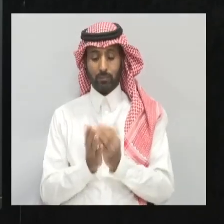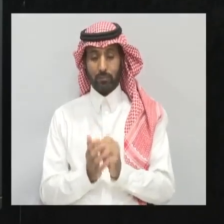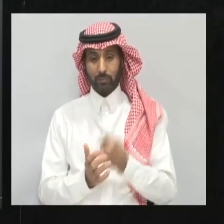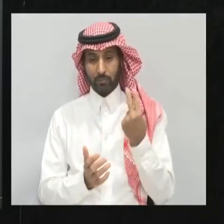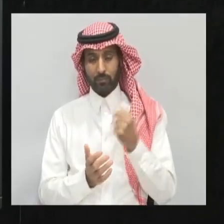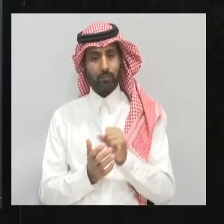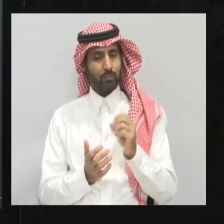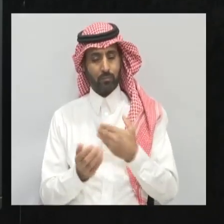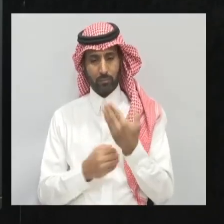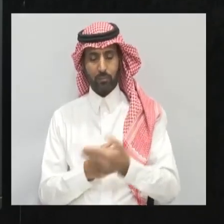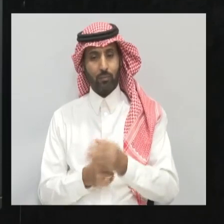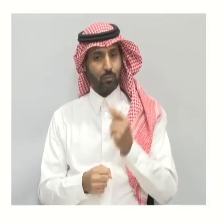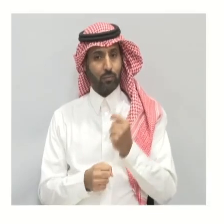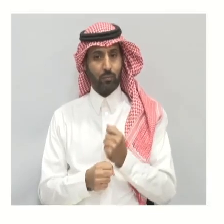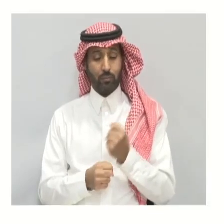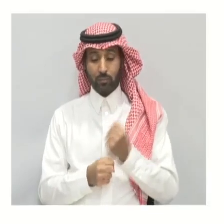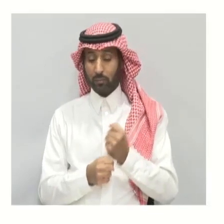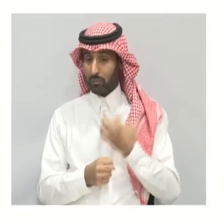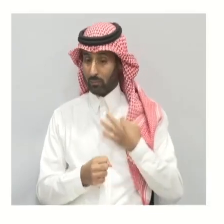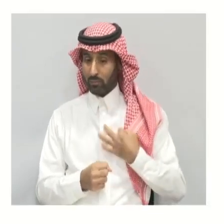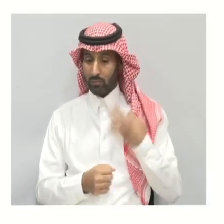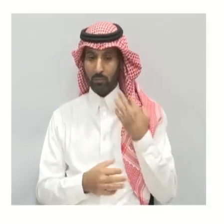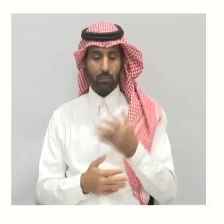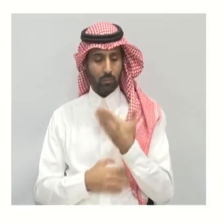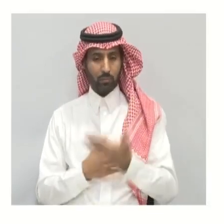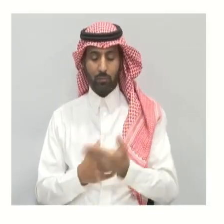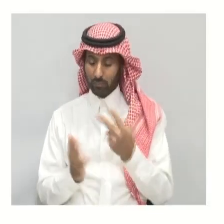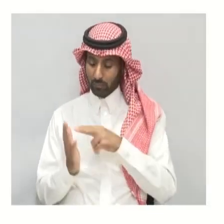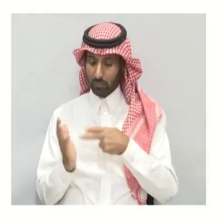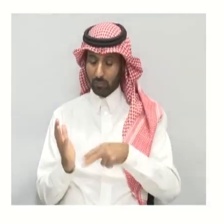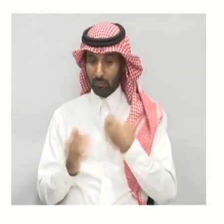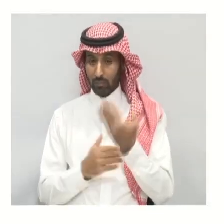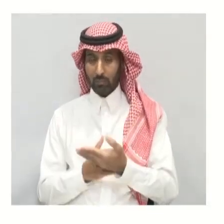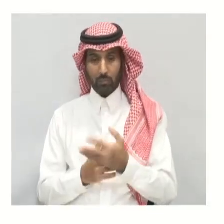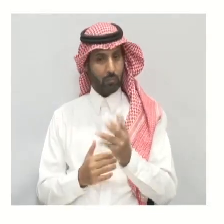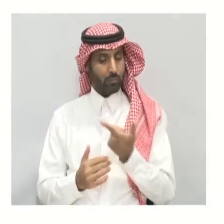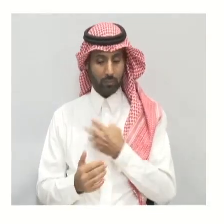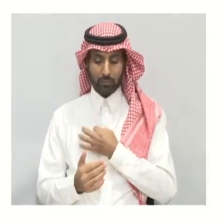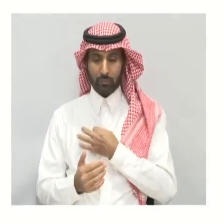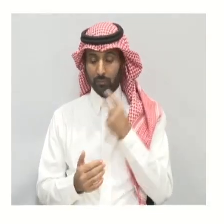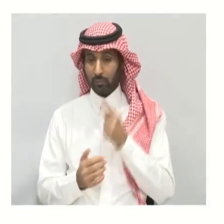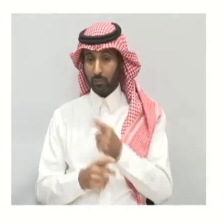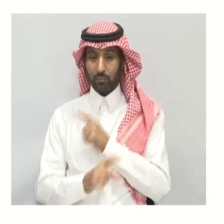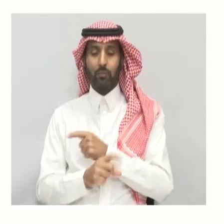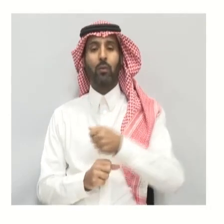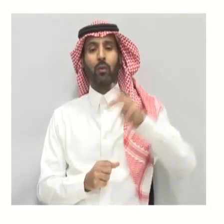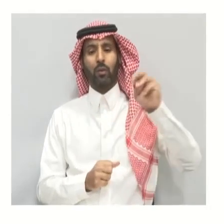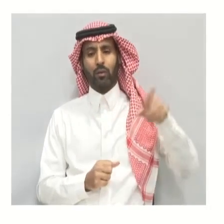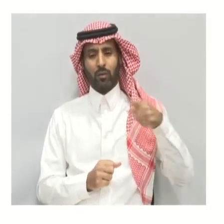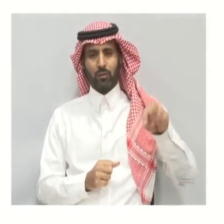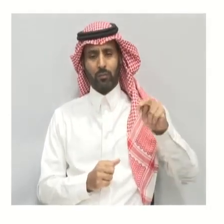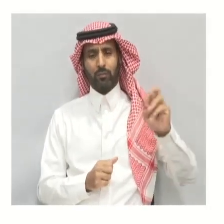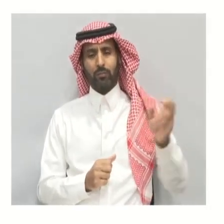today we will cover what are you going to wear there reading. This lesson will be presented by me, teacher Mazen Harbi, and the